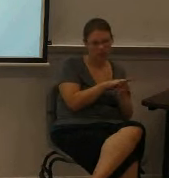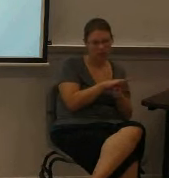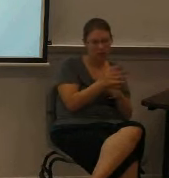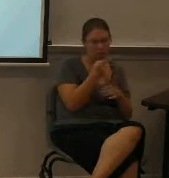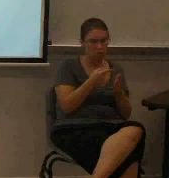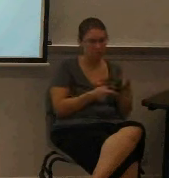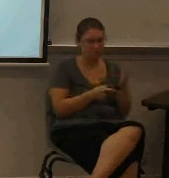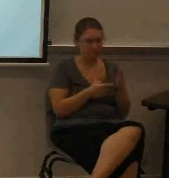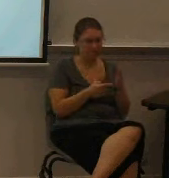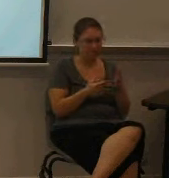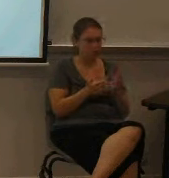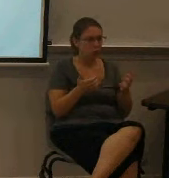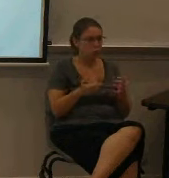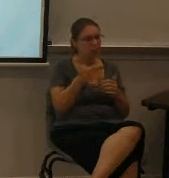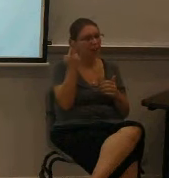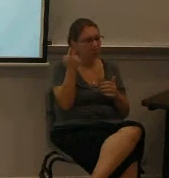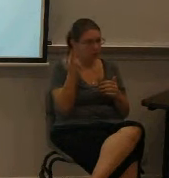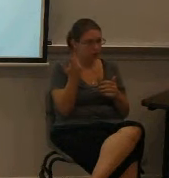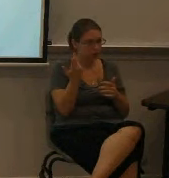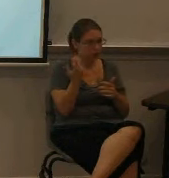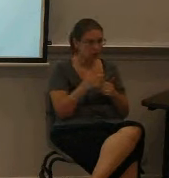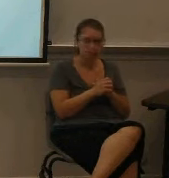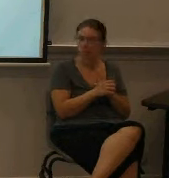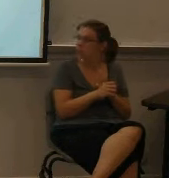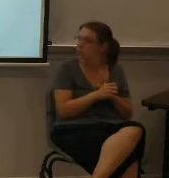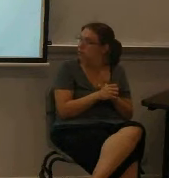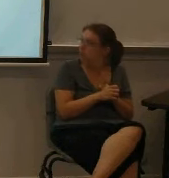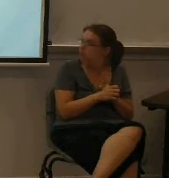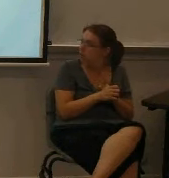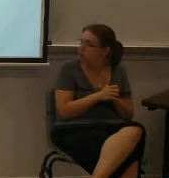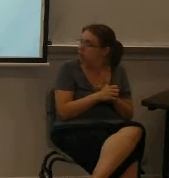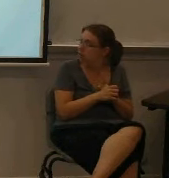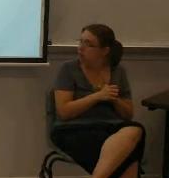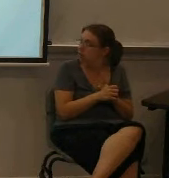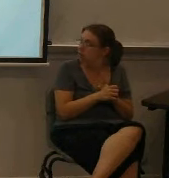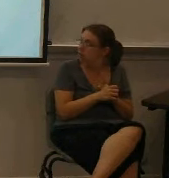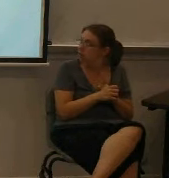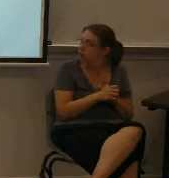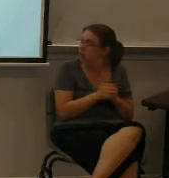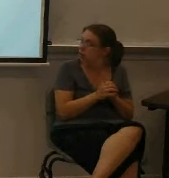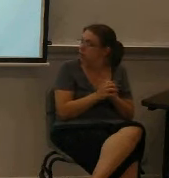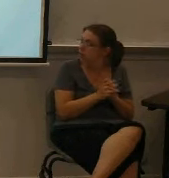what's too high nutrient. And if we want to be a